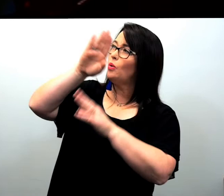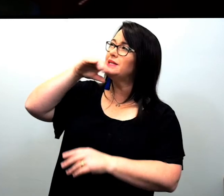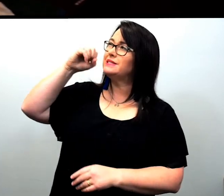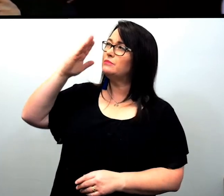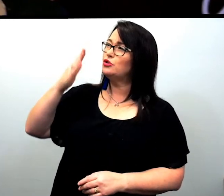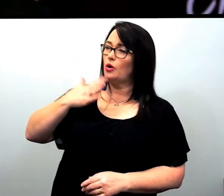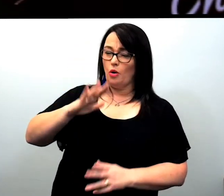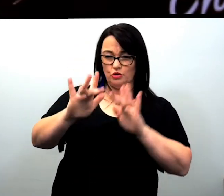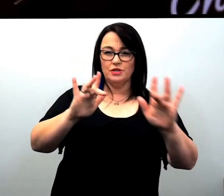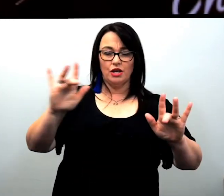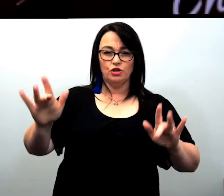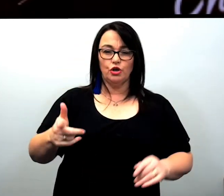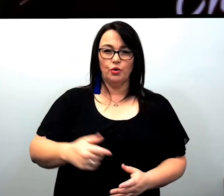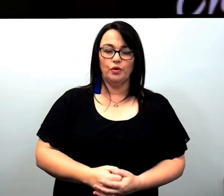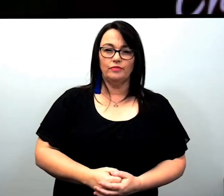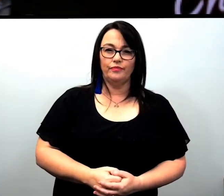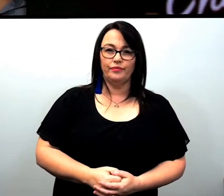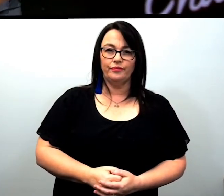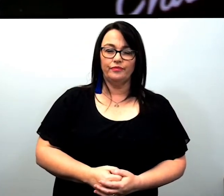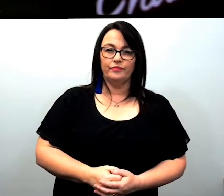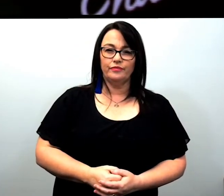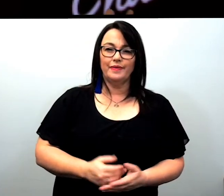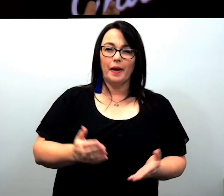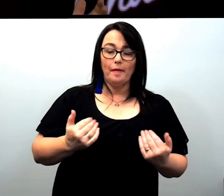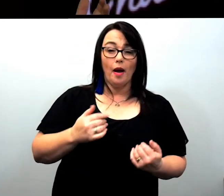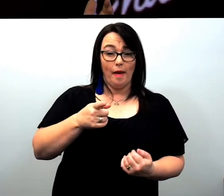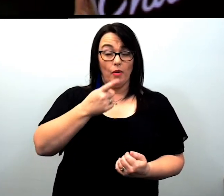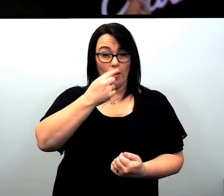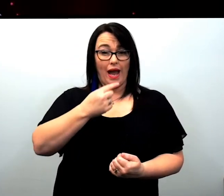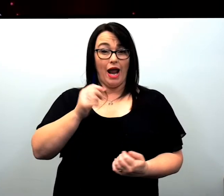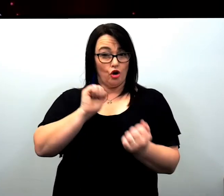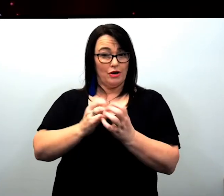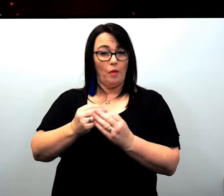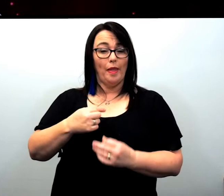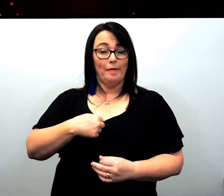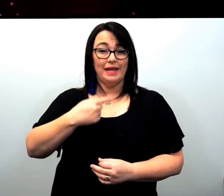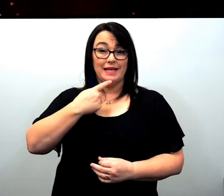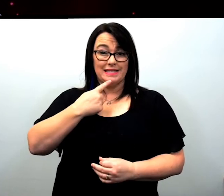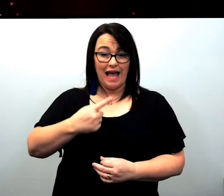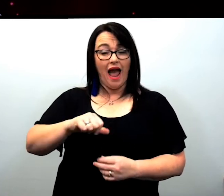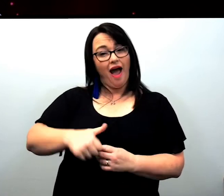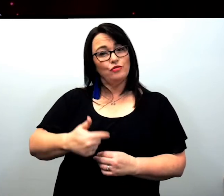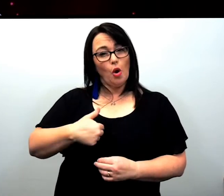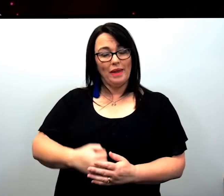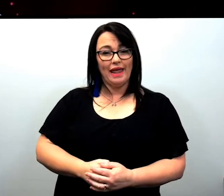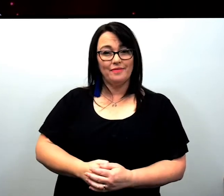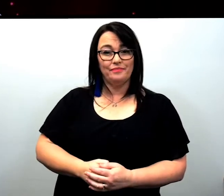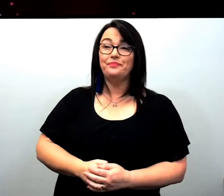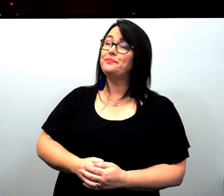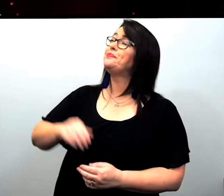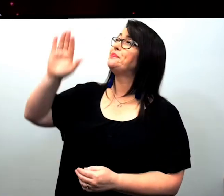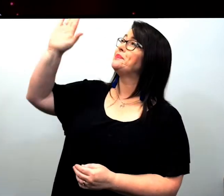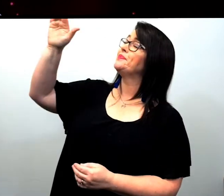Tim, wherever you are? And would you say this after me? Holy Spirit, come upon me.